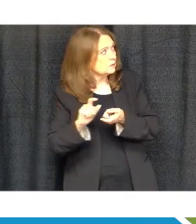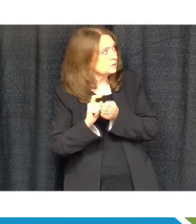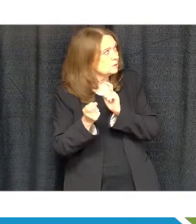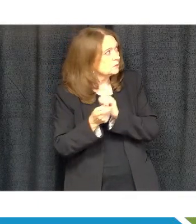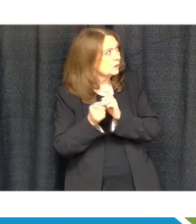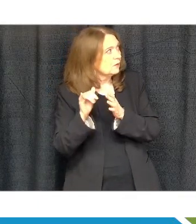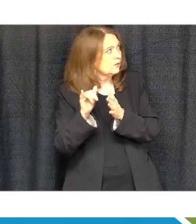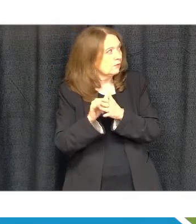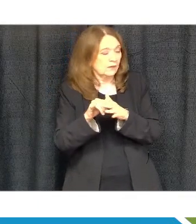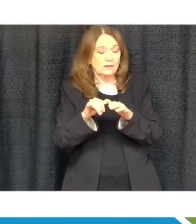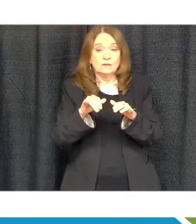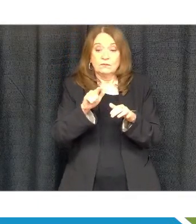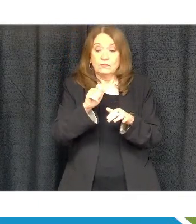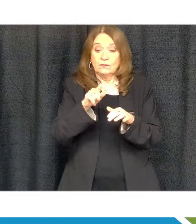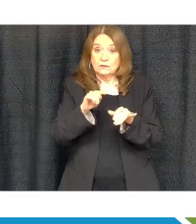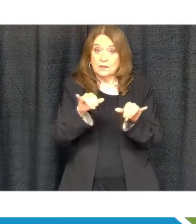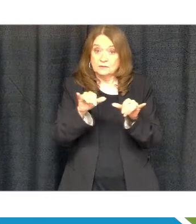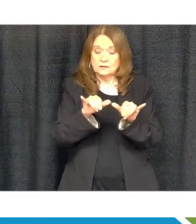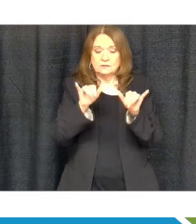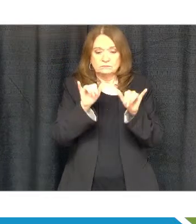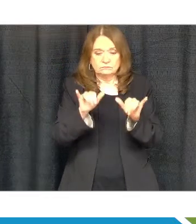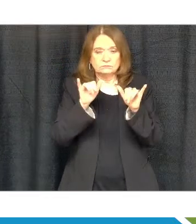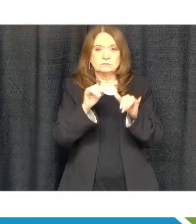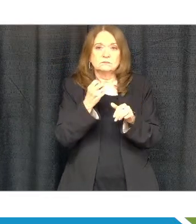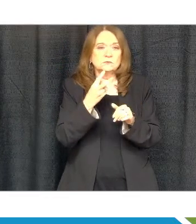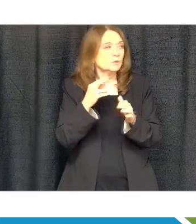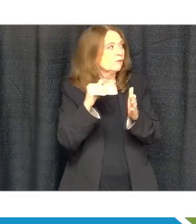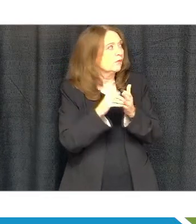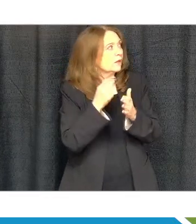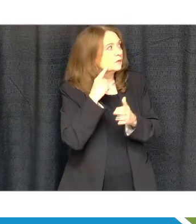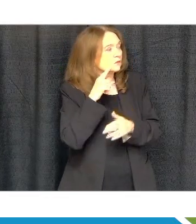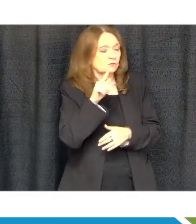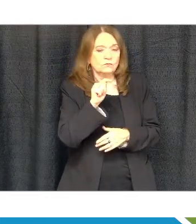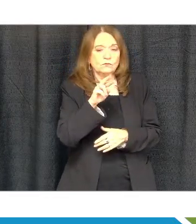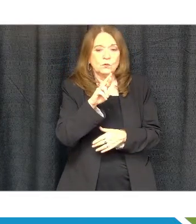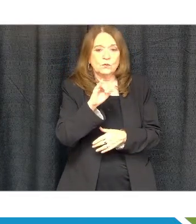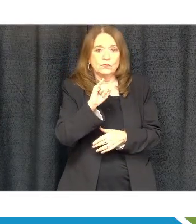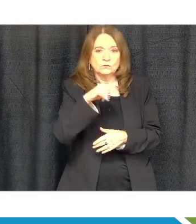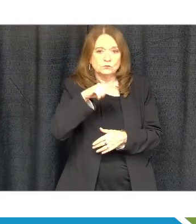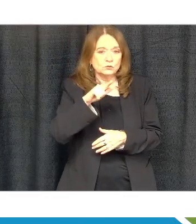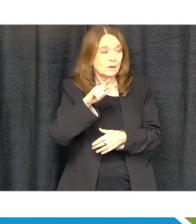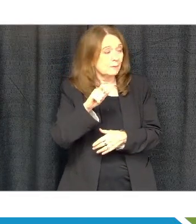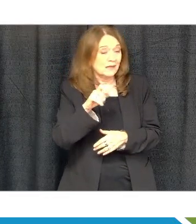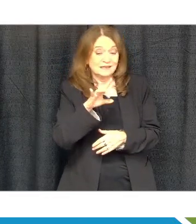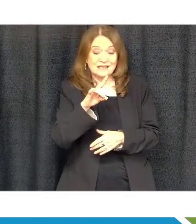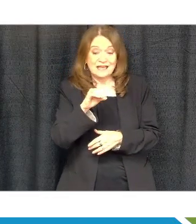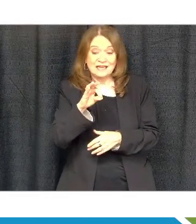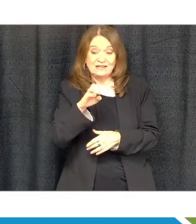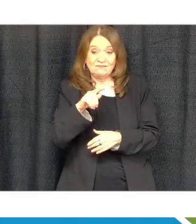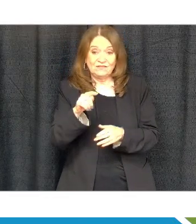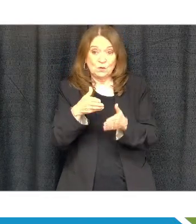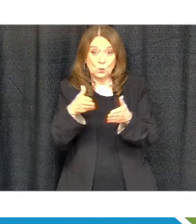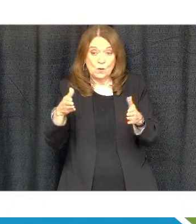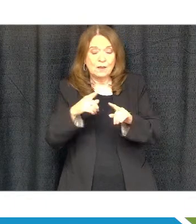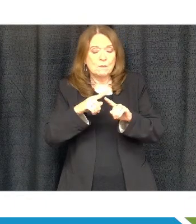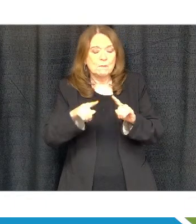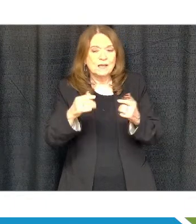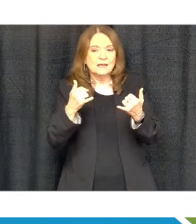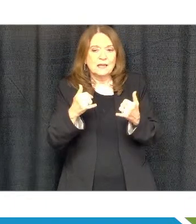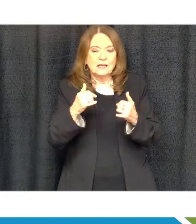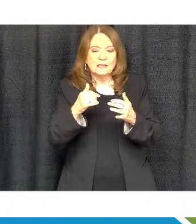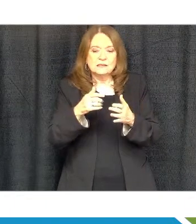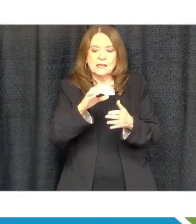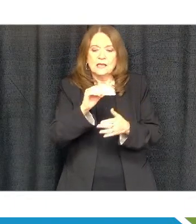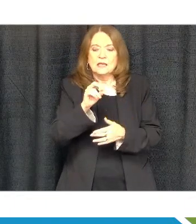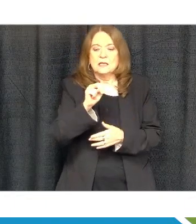size still stay 12,000 square feet for the triplex and 80 feet wide, but it's now just a conditional use. So that's